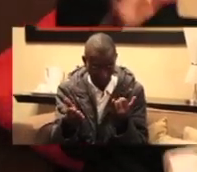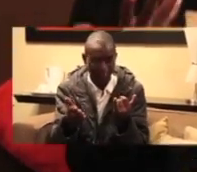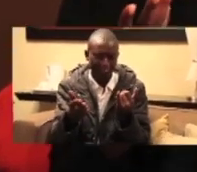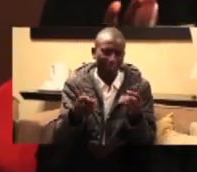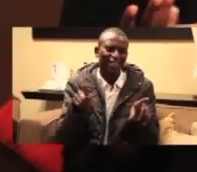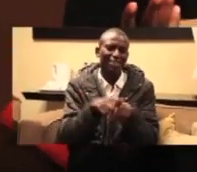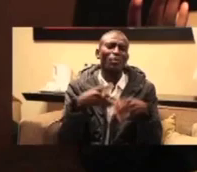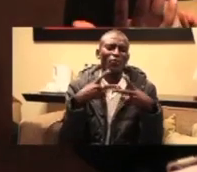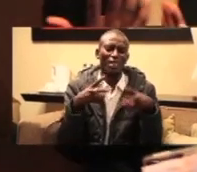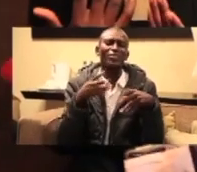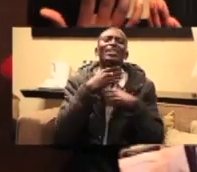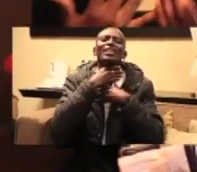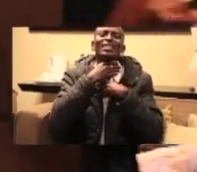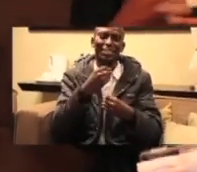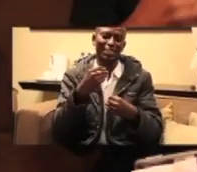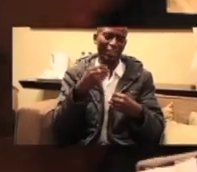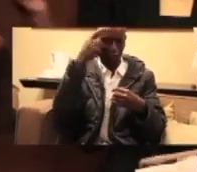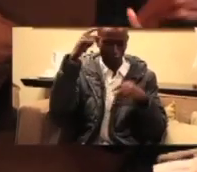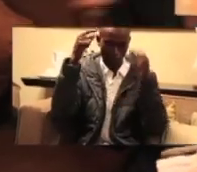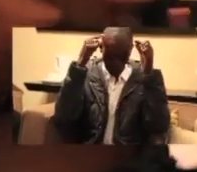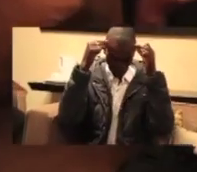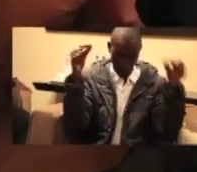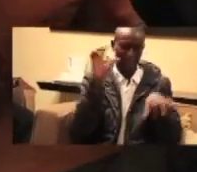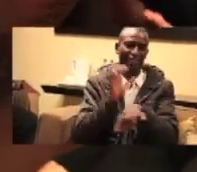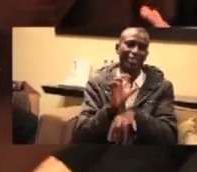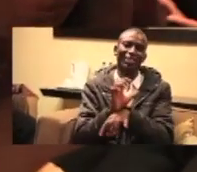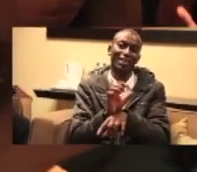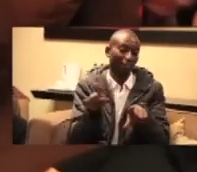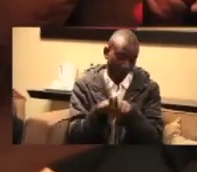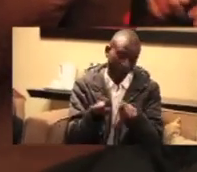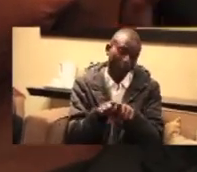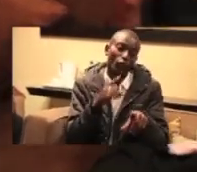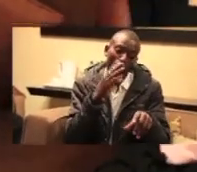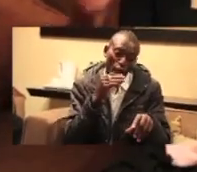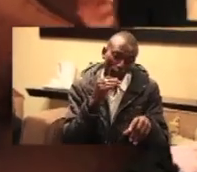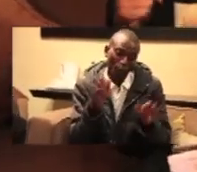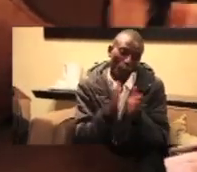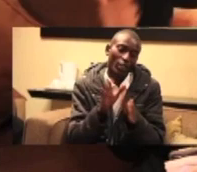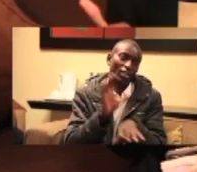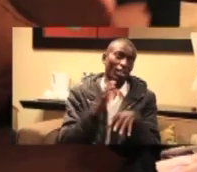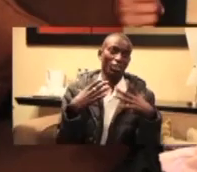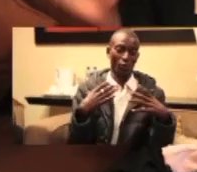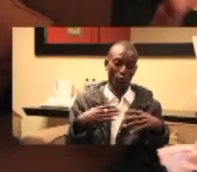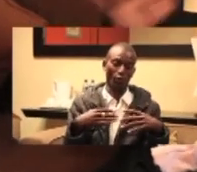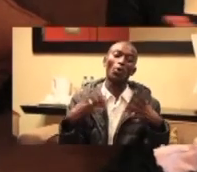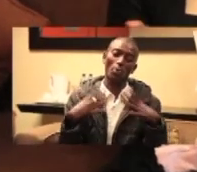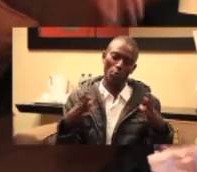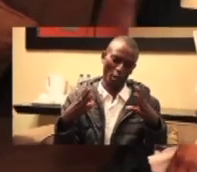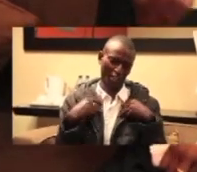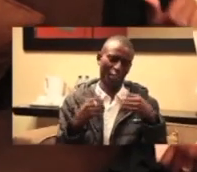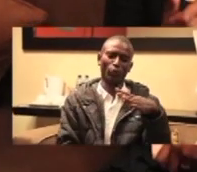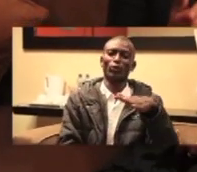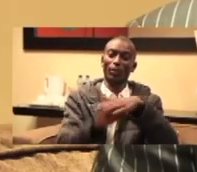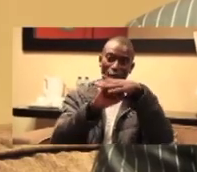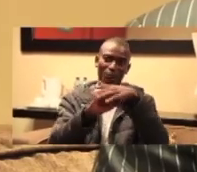it's difficult for him to be able to speak for himself, I stood in the church and asked people to support him. Incidentally, people came up. Again, my desire